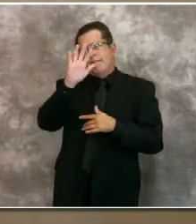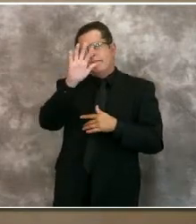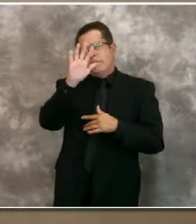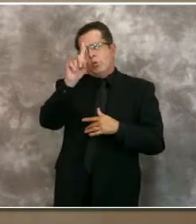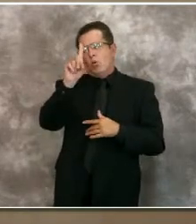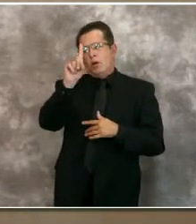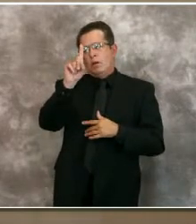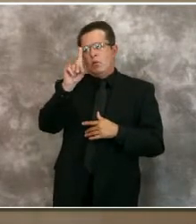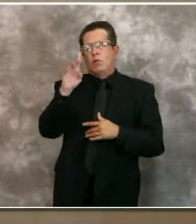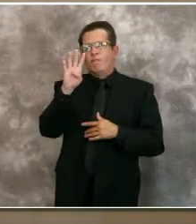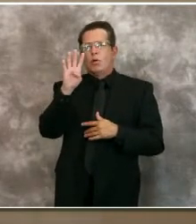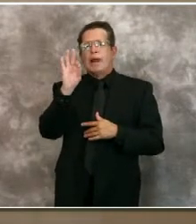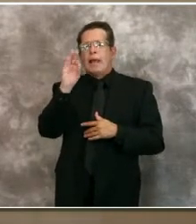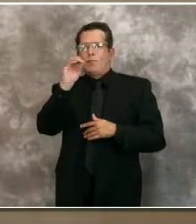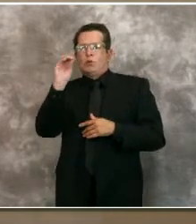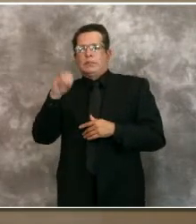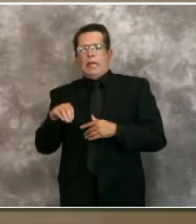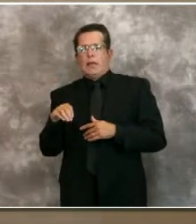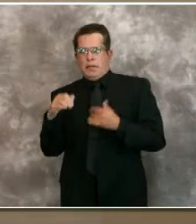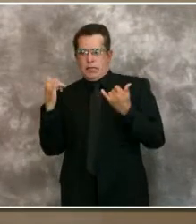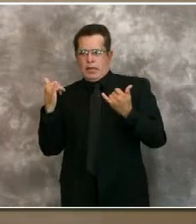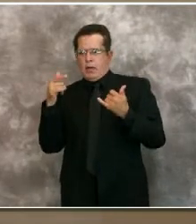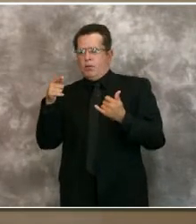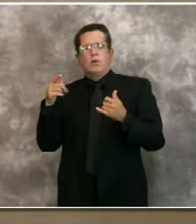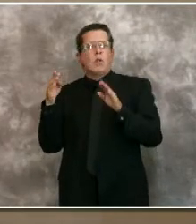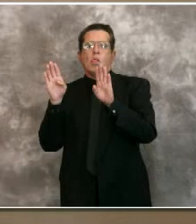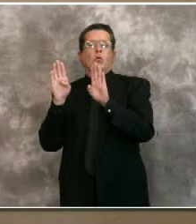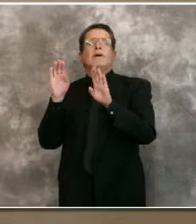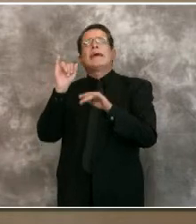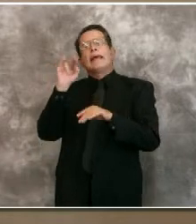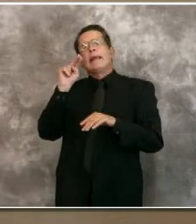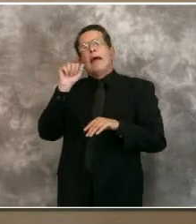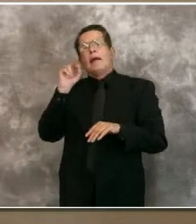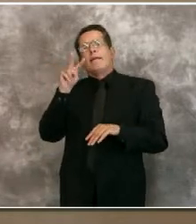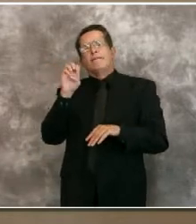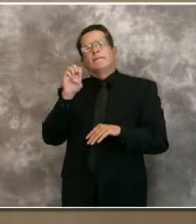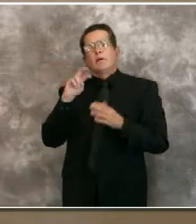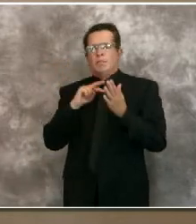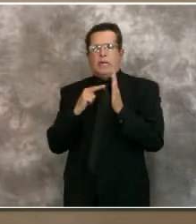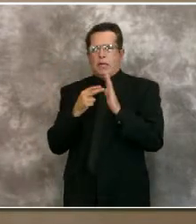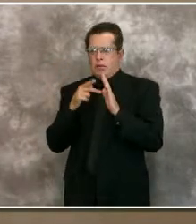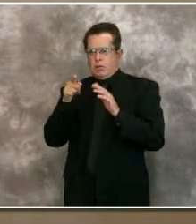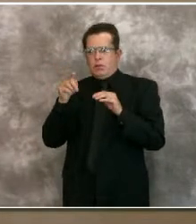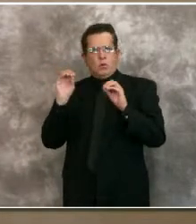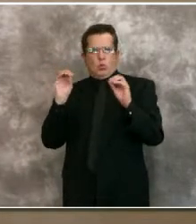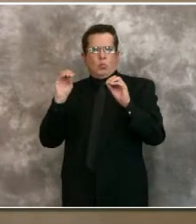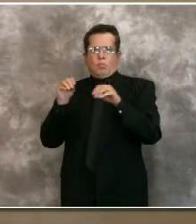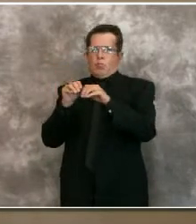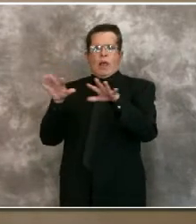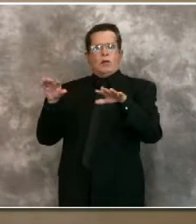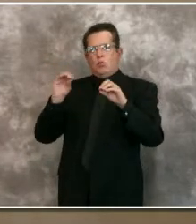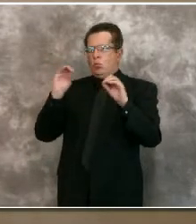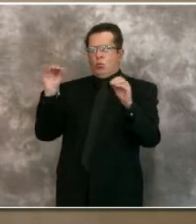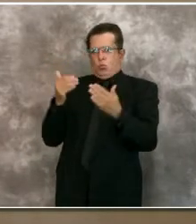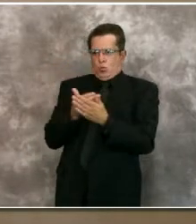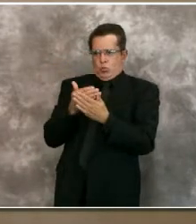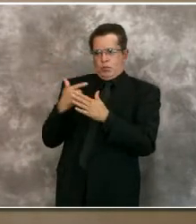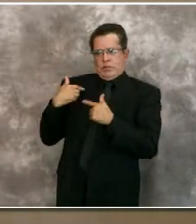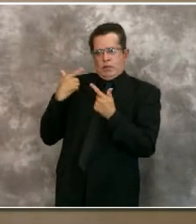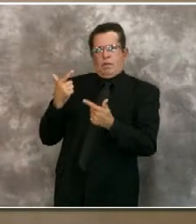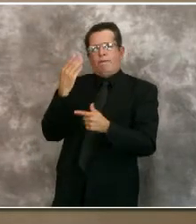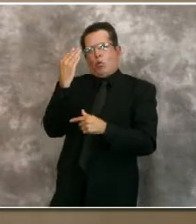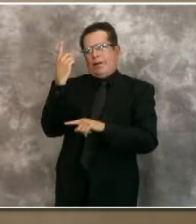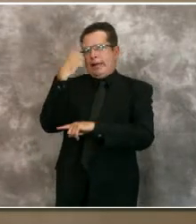or 49% are now closed or inactive, which means they have not had any new cases for 14 days